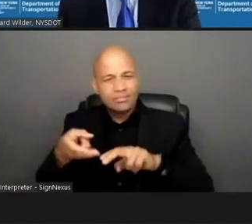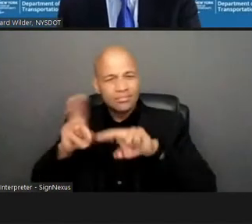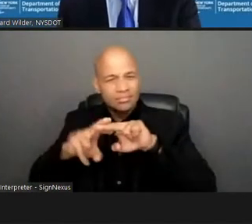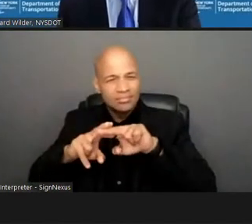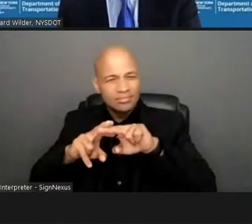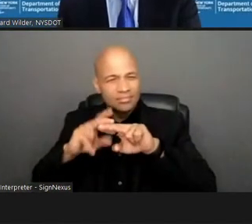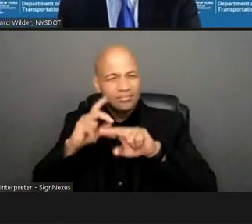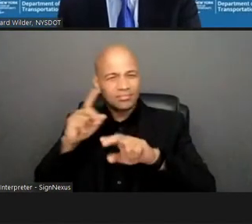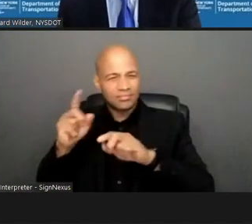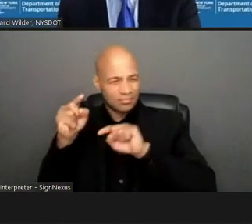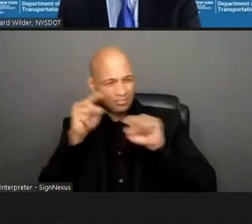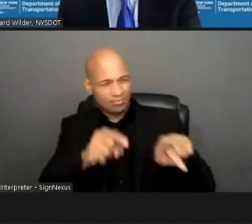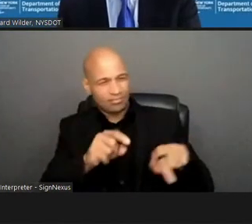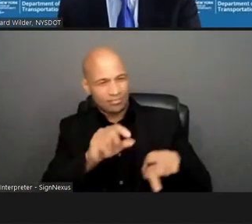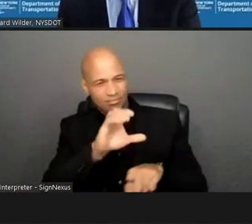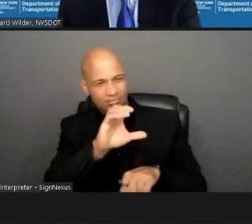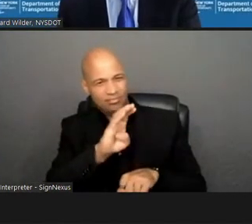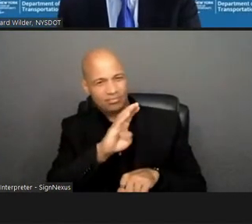foreign